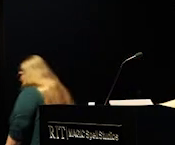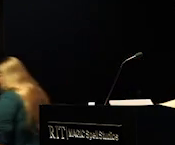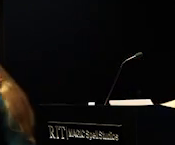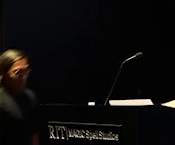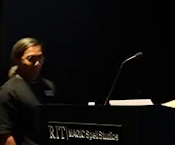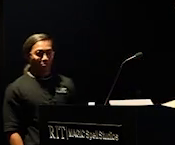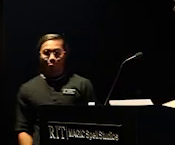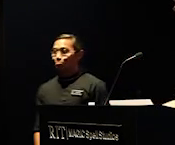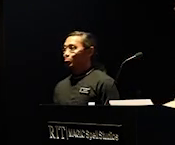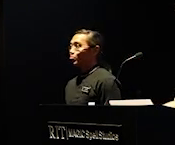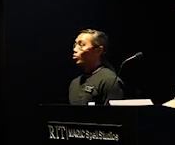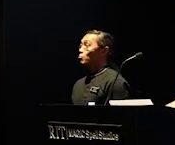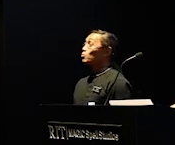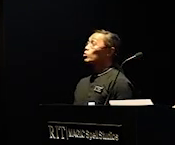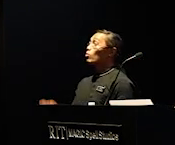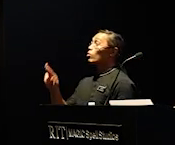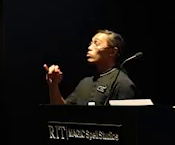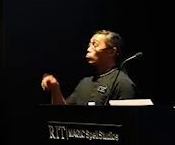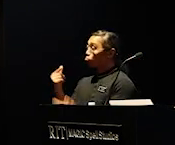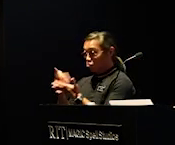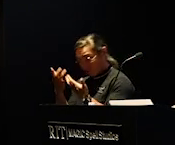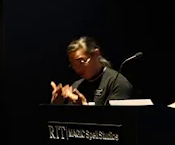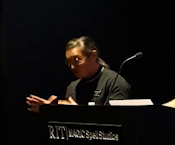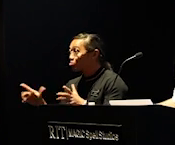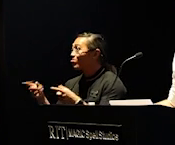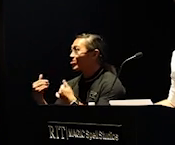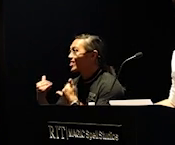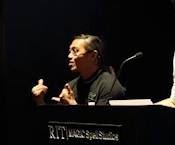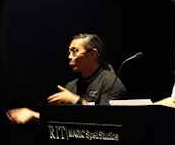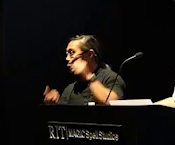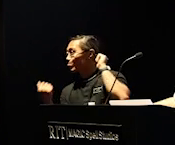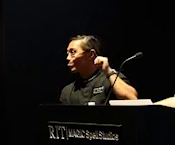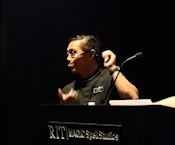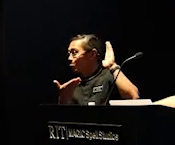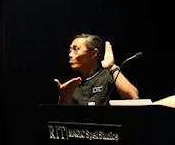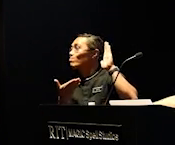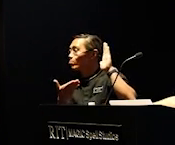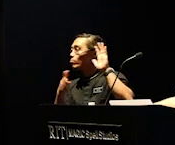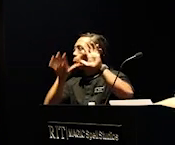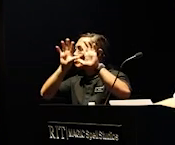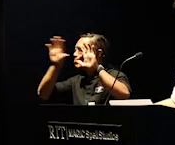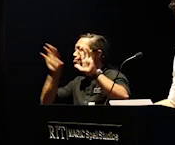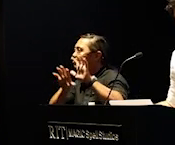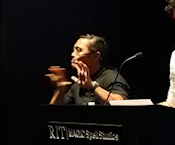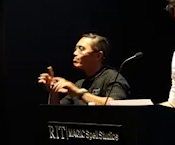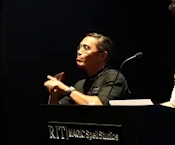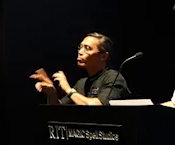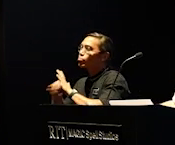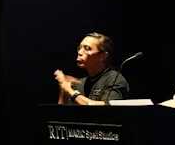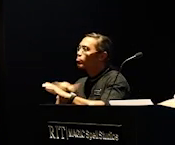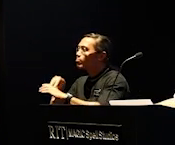I co-own, as Josh mentioned, 6 food and beverage concepts, plus a